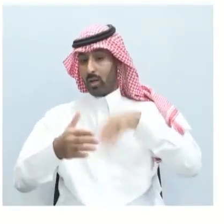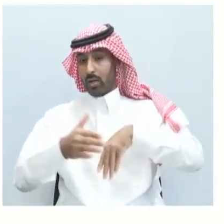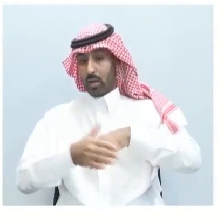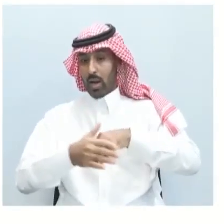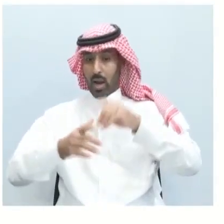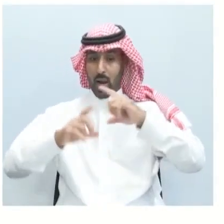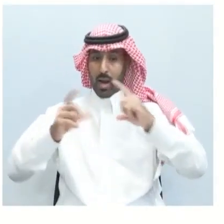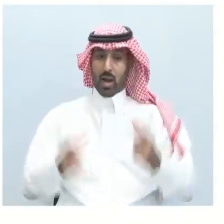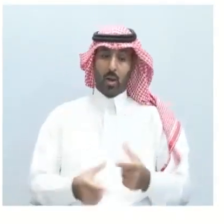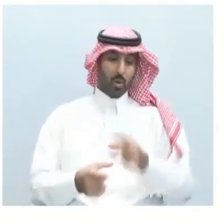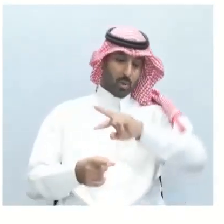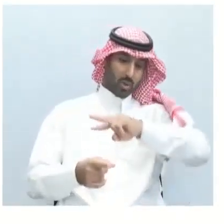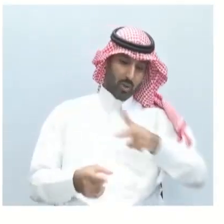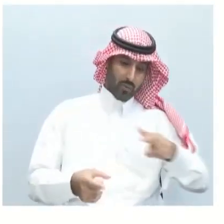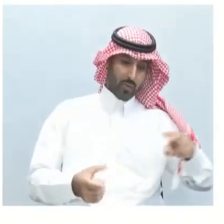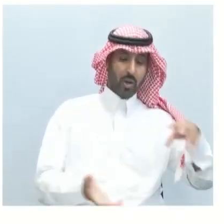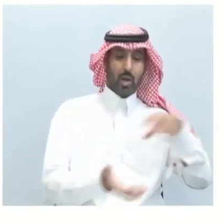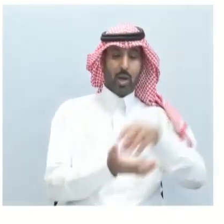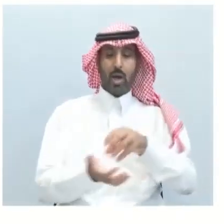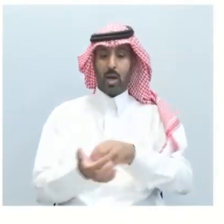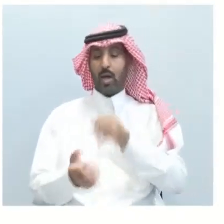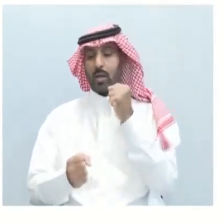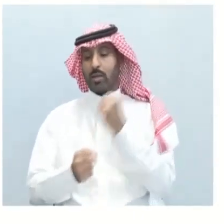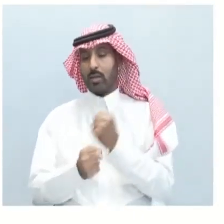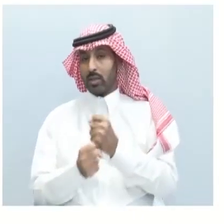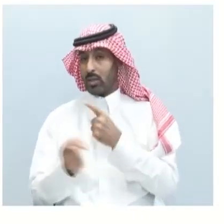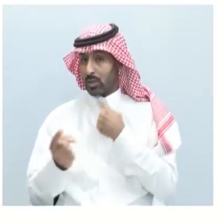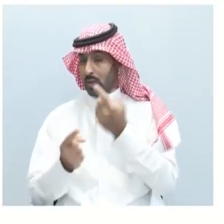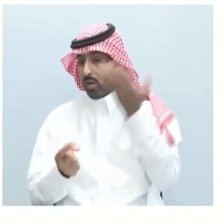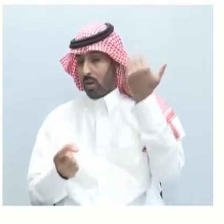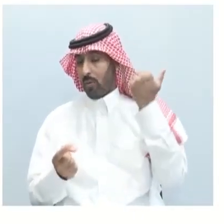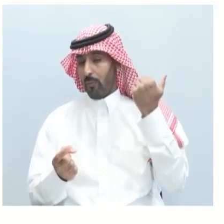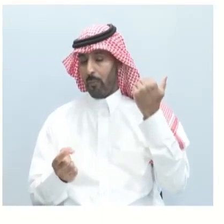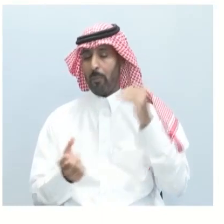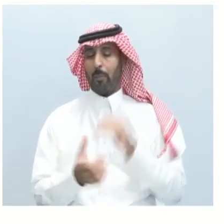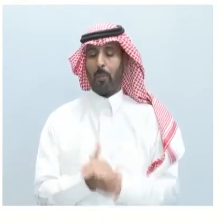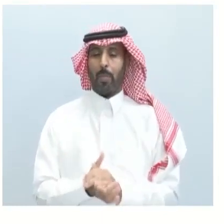have different places that we did discuss before.